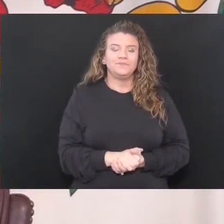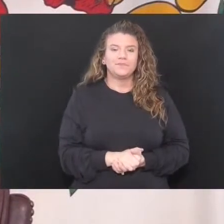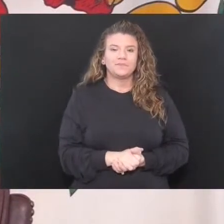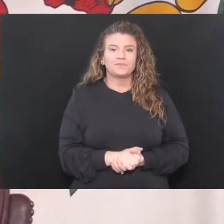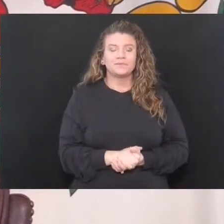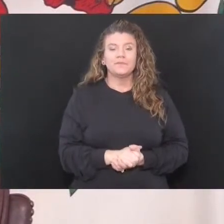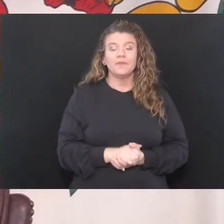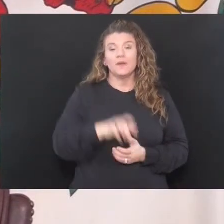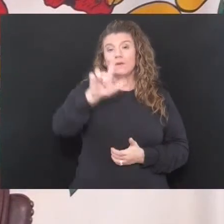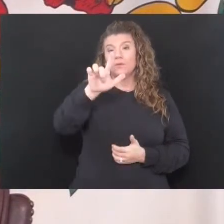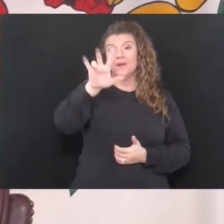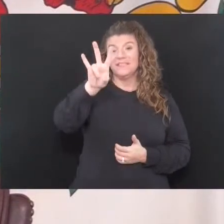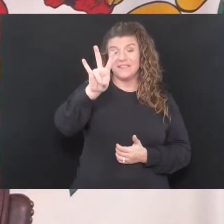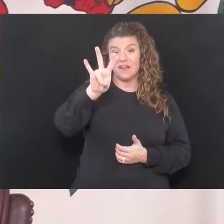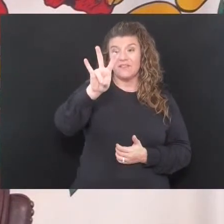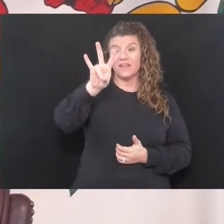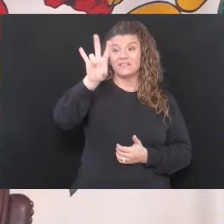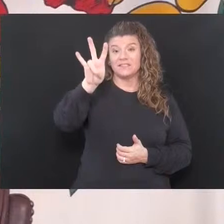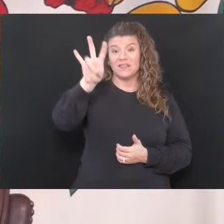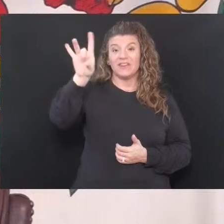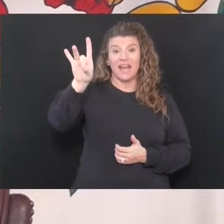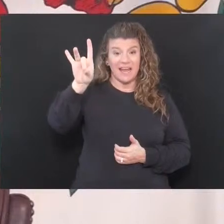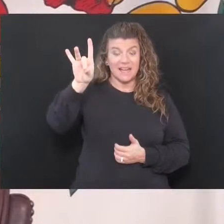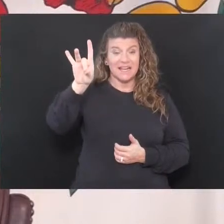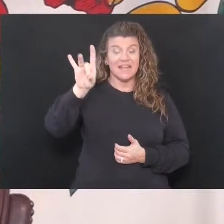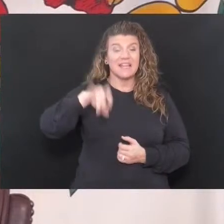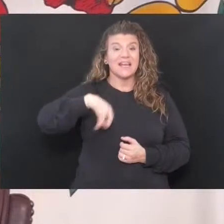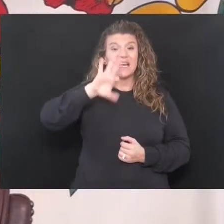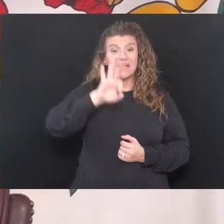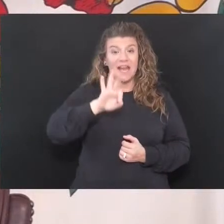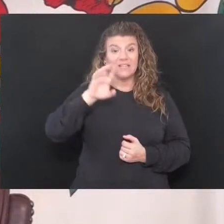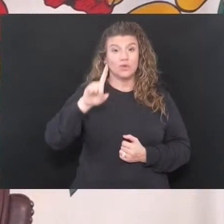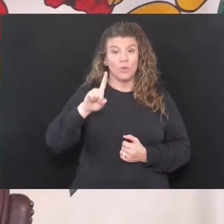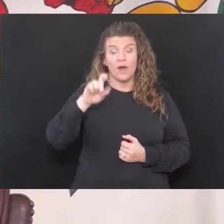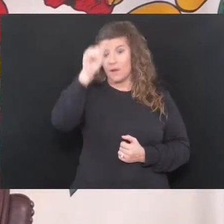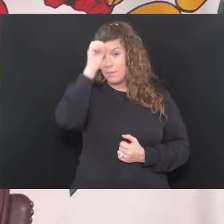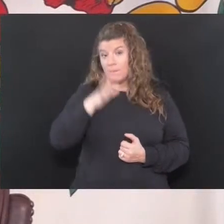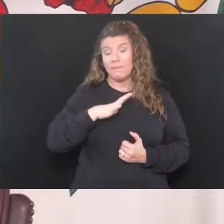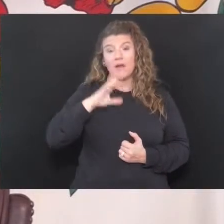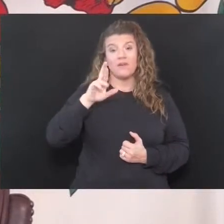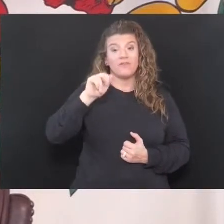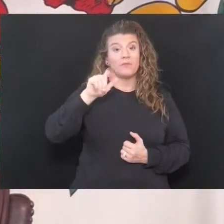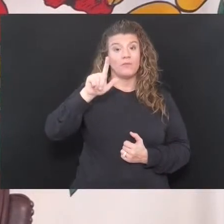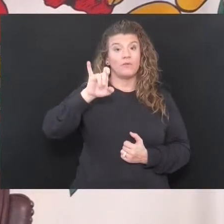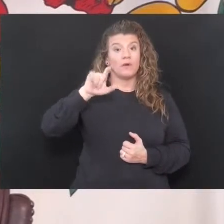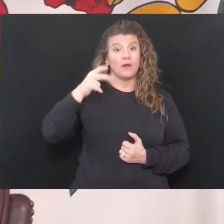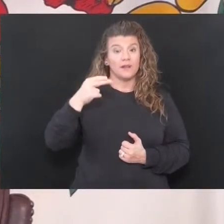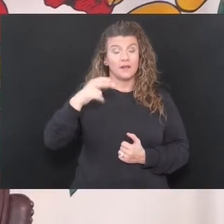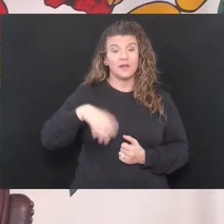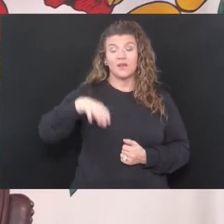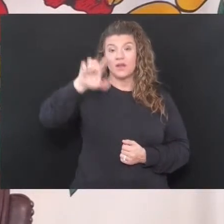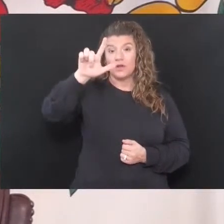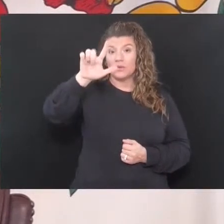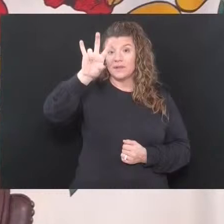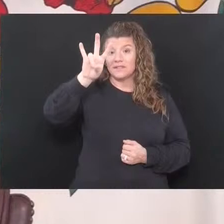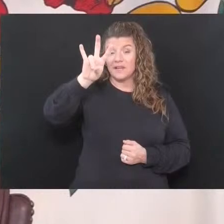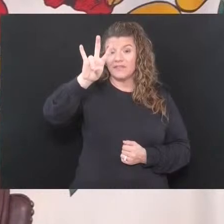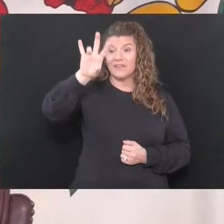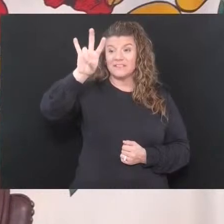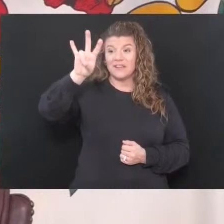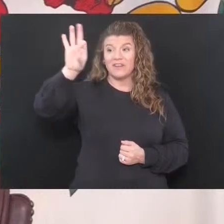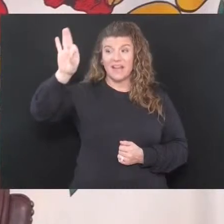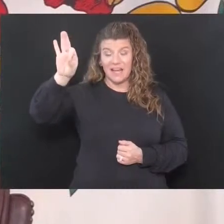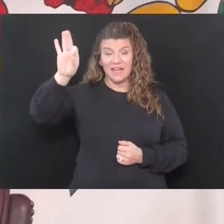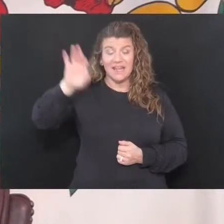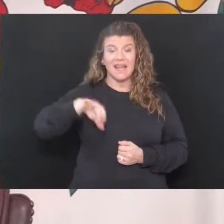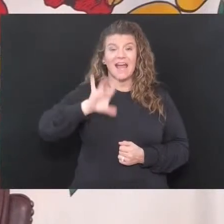But our 2,778th death in West Virginia is a 91-year-old male from Raleigh County. Our